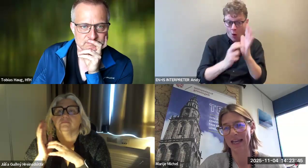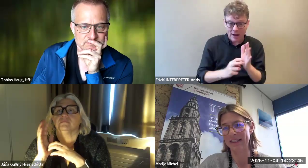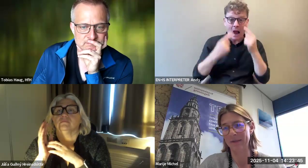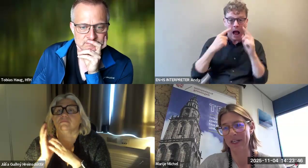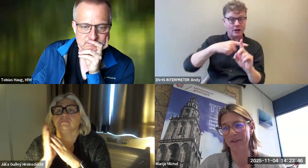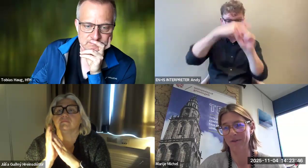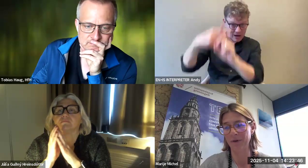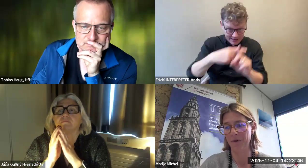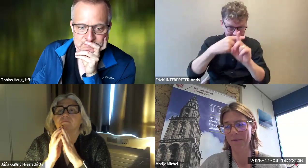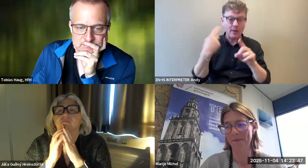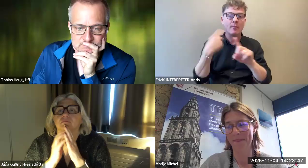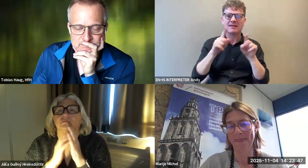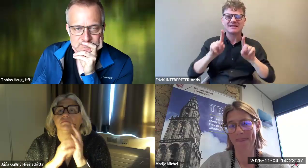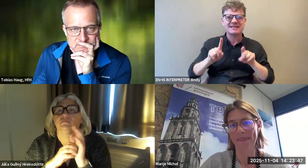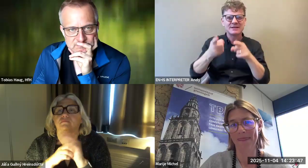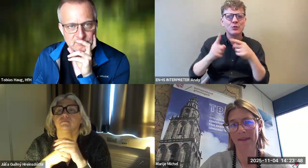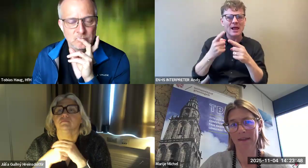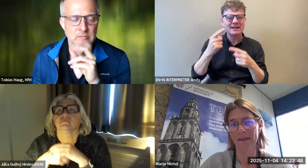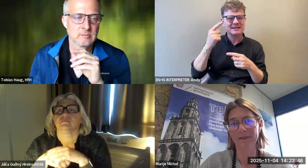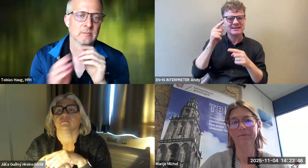tracking, and stimulated recall.